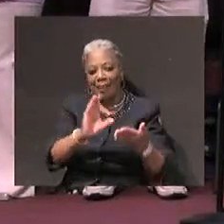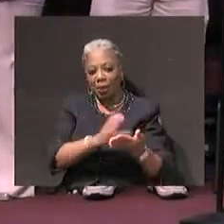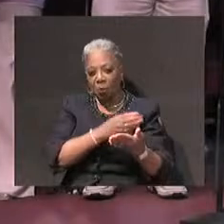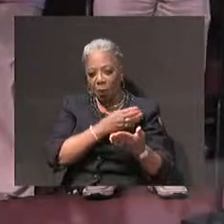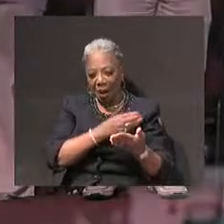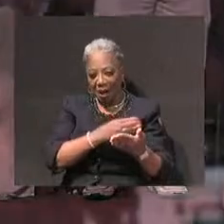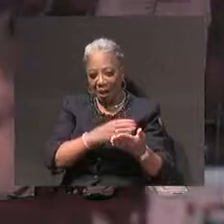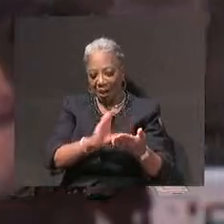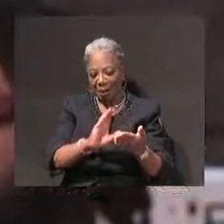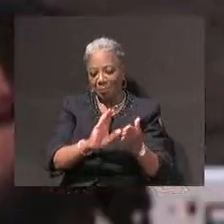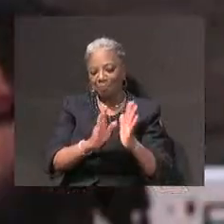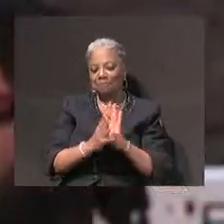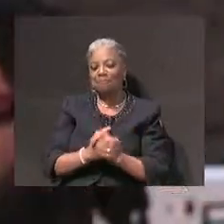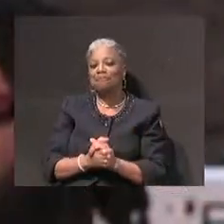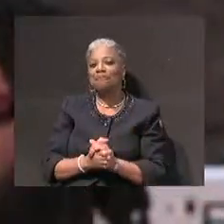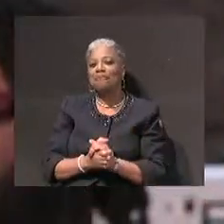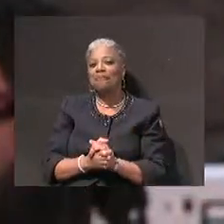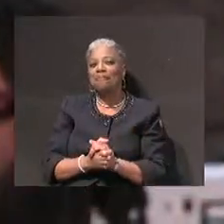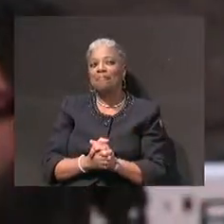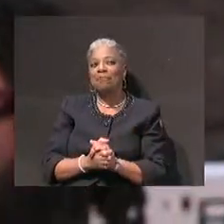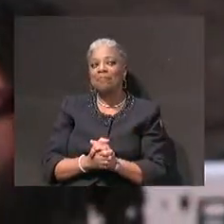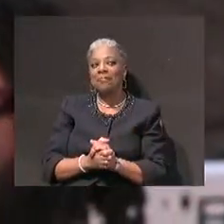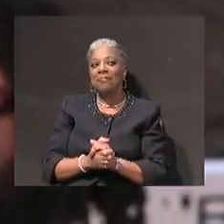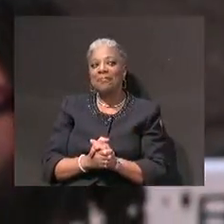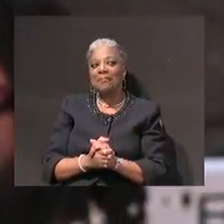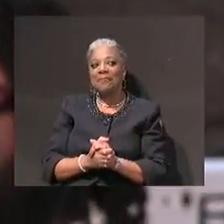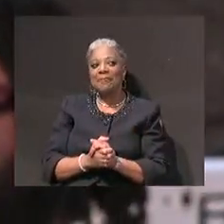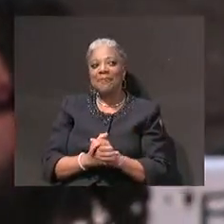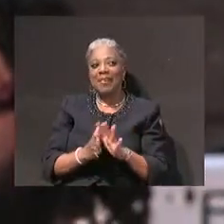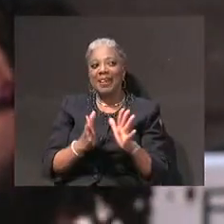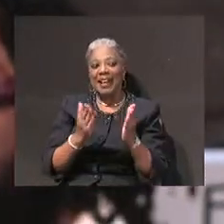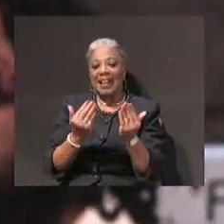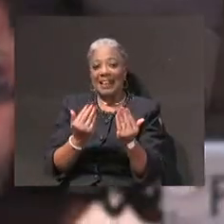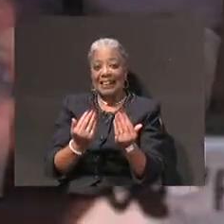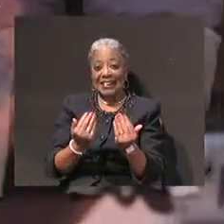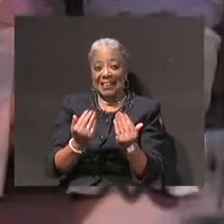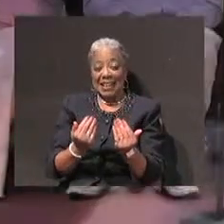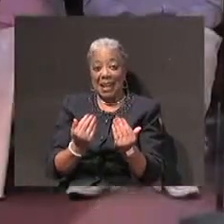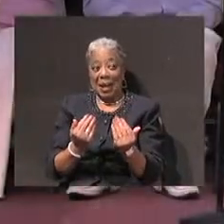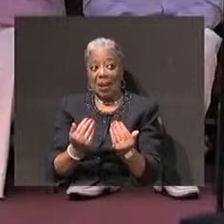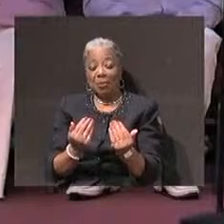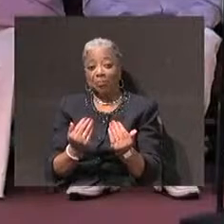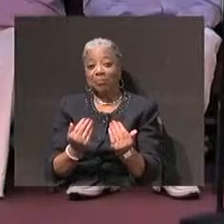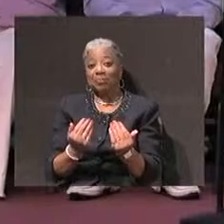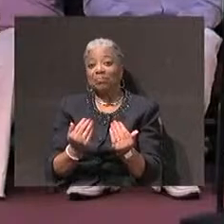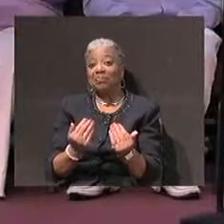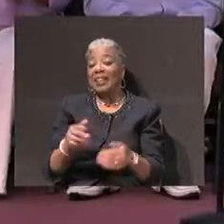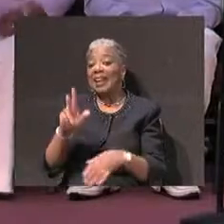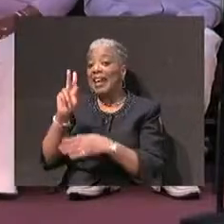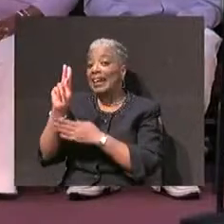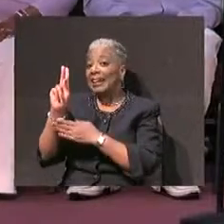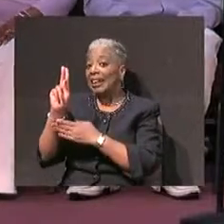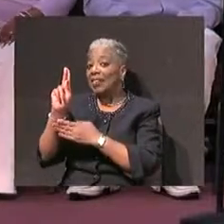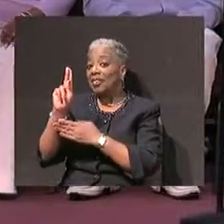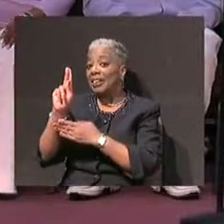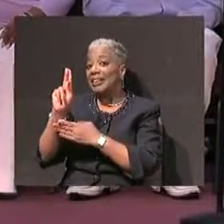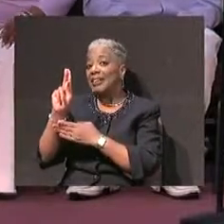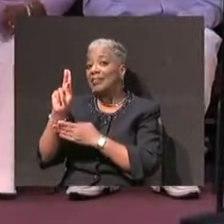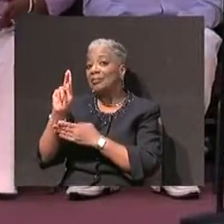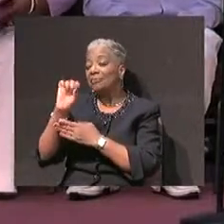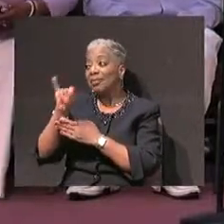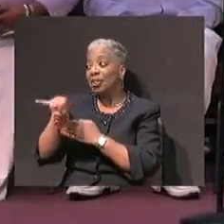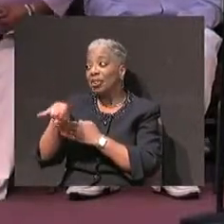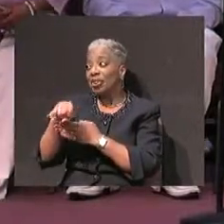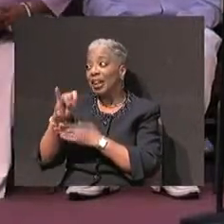Good to see you, man. Looking good, dude. Amen. Kevin's been away for a minute, but he's back. All right, and we're